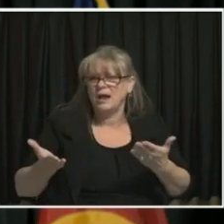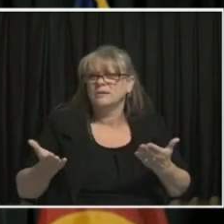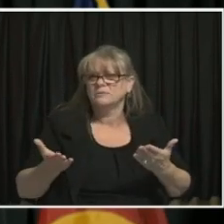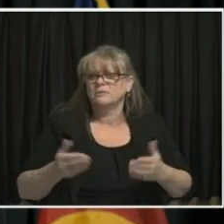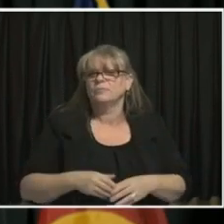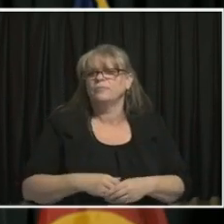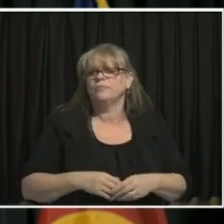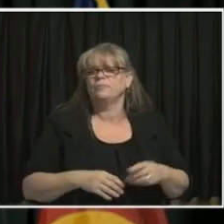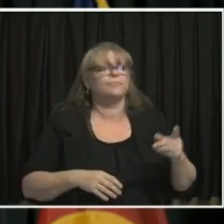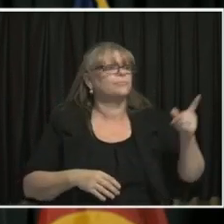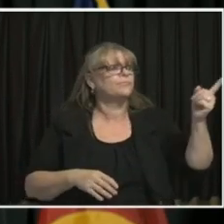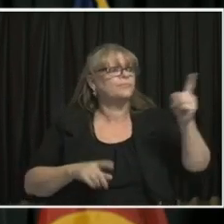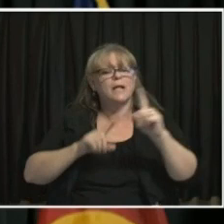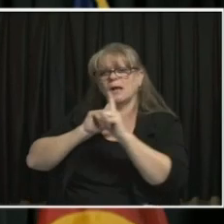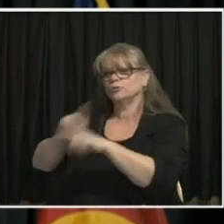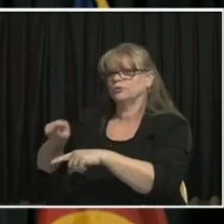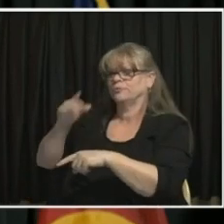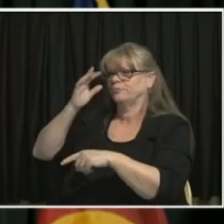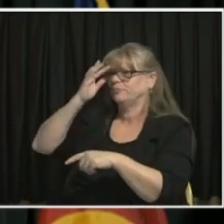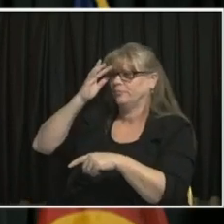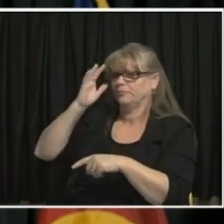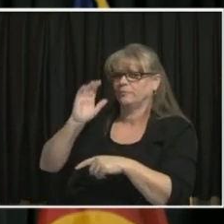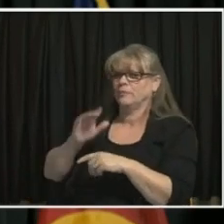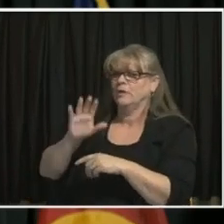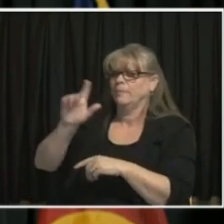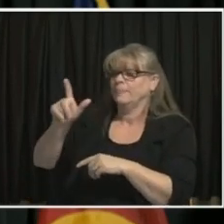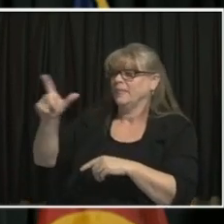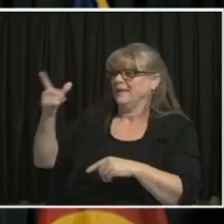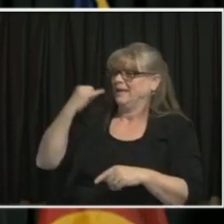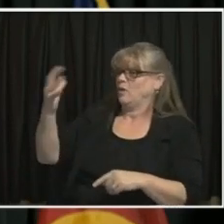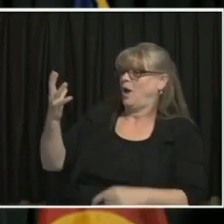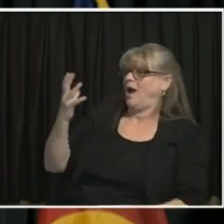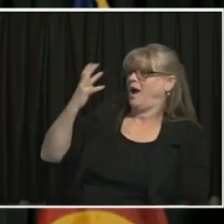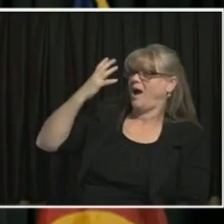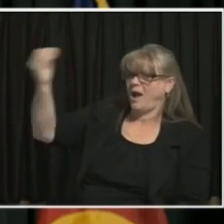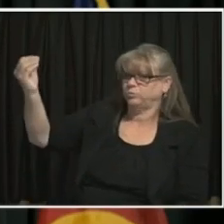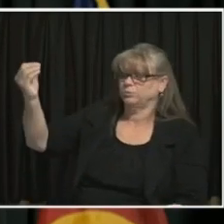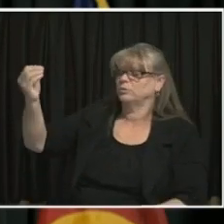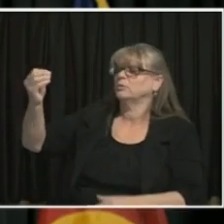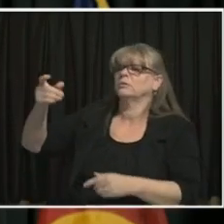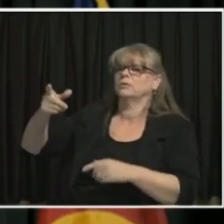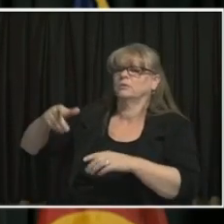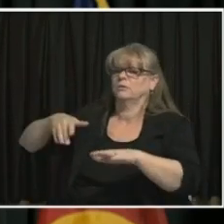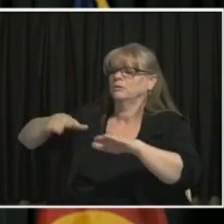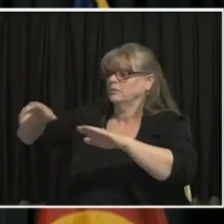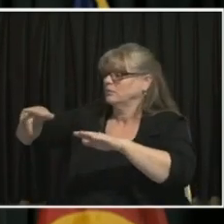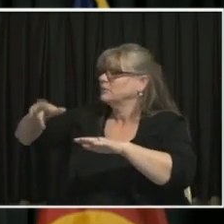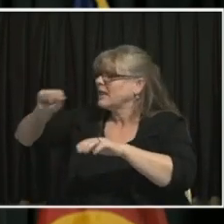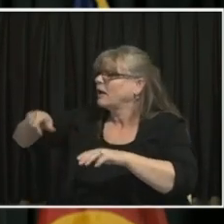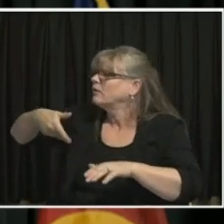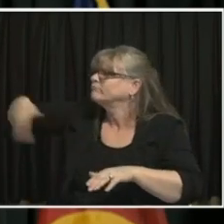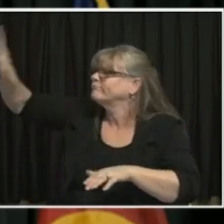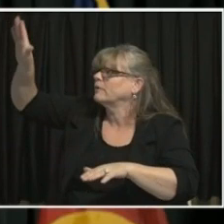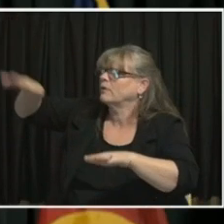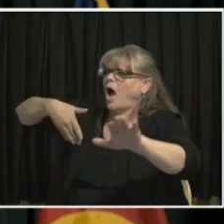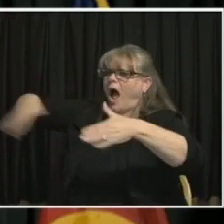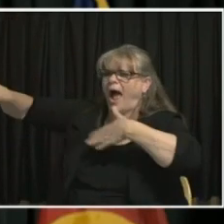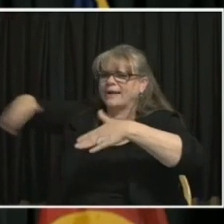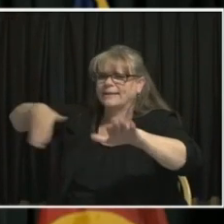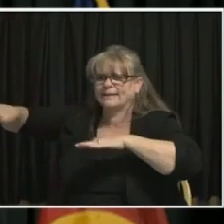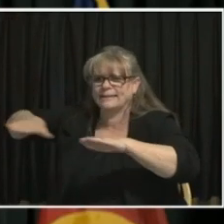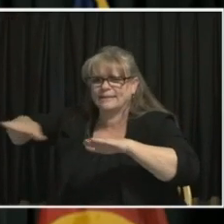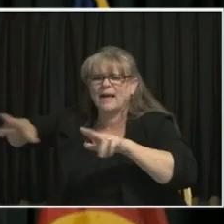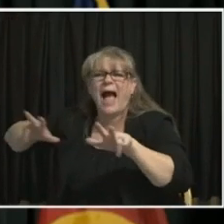going camping or hiking, it's not just camping, you may go on a day hike. Here is, and this will be reflected in